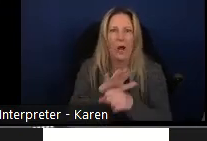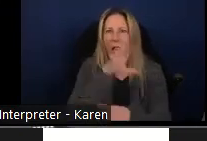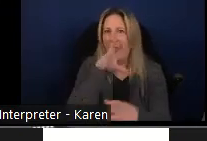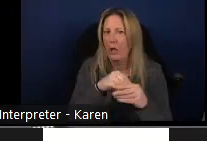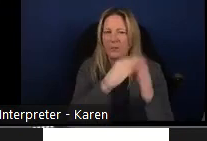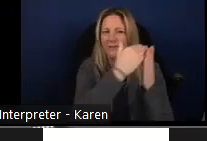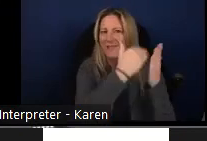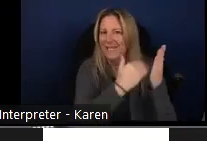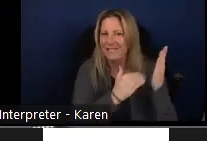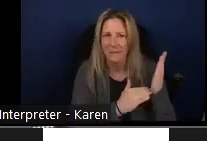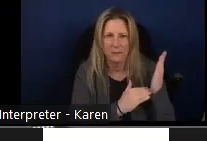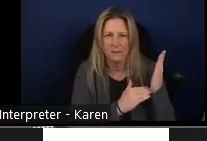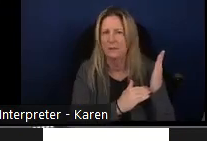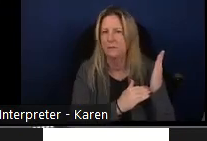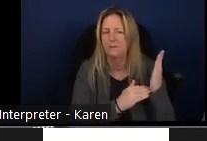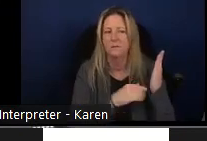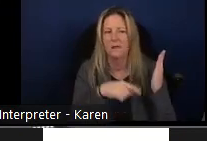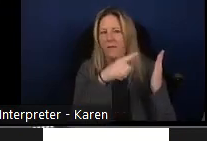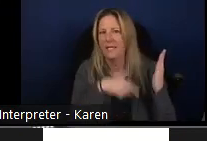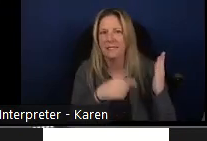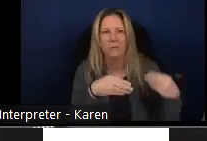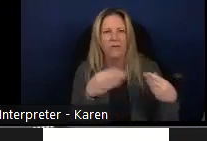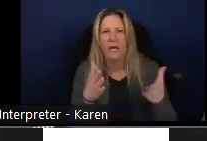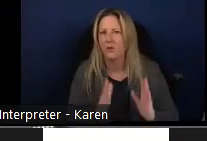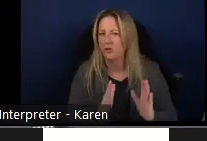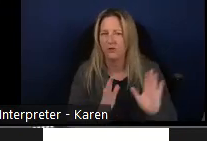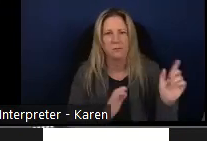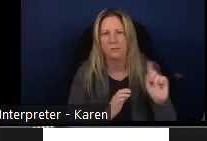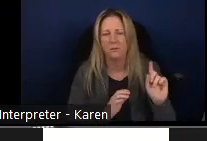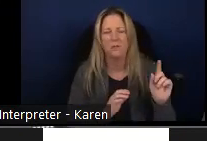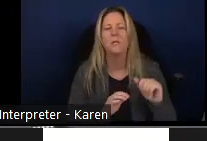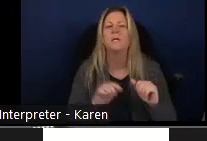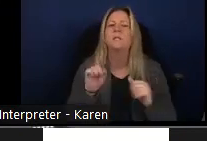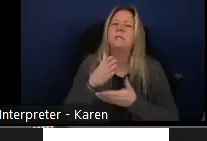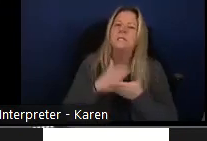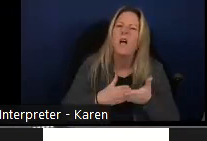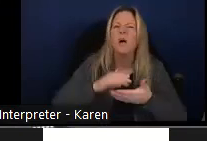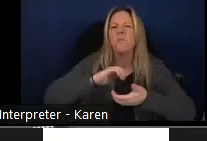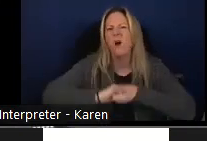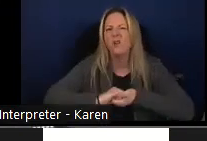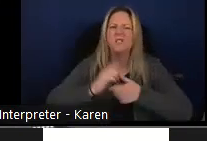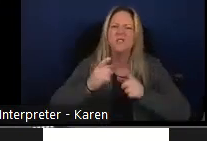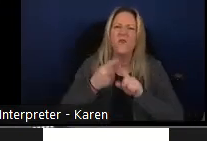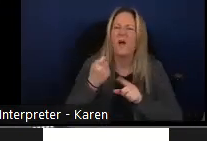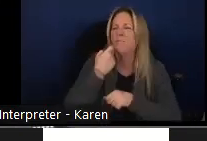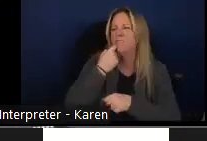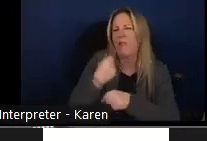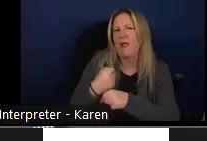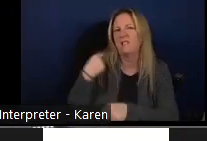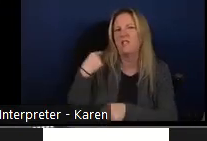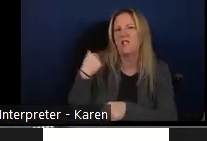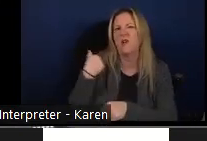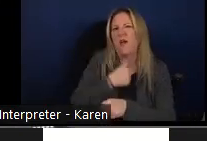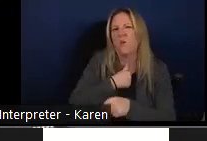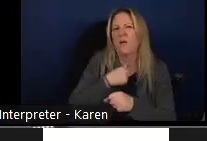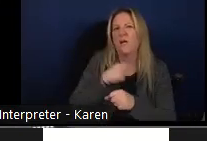of providers that we have. These is just some of our partners from this last year that we've kind of